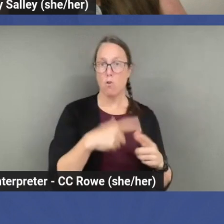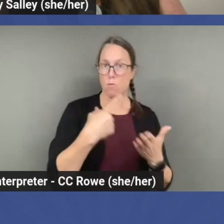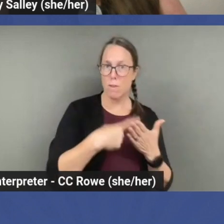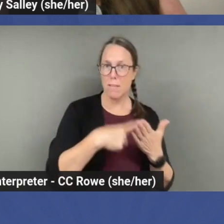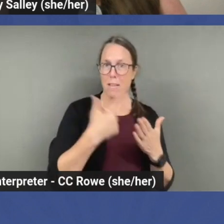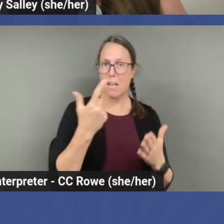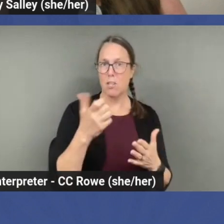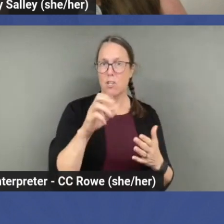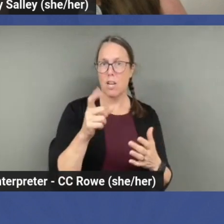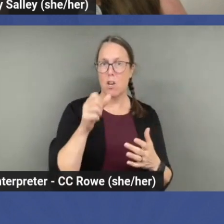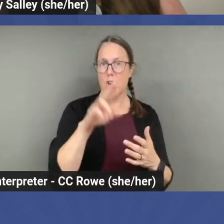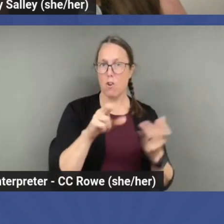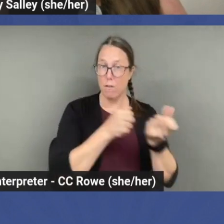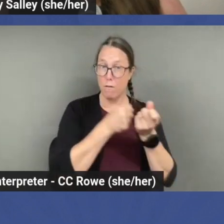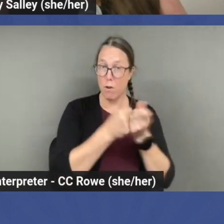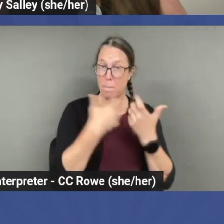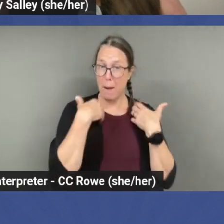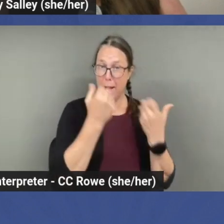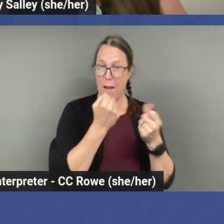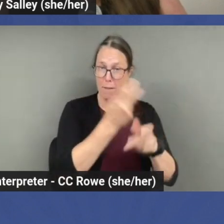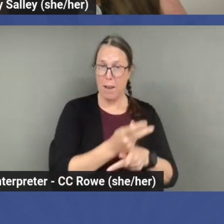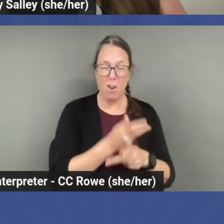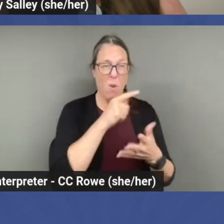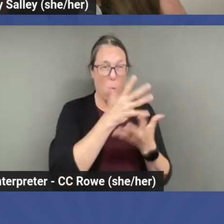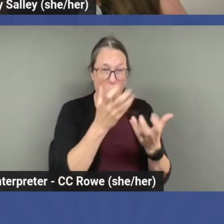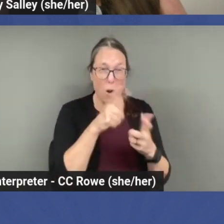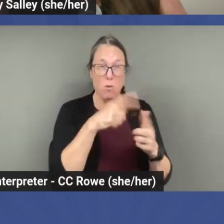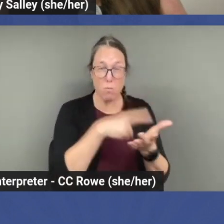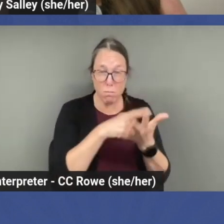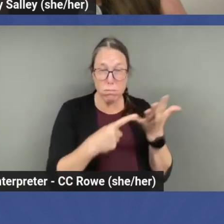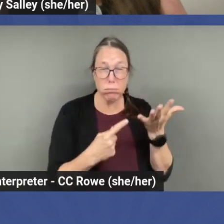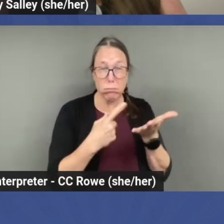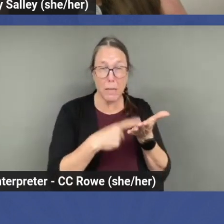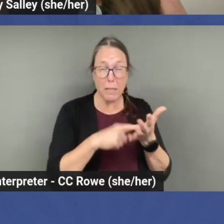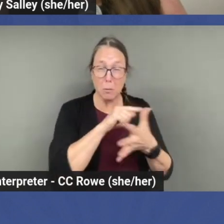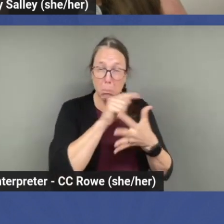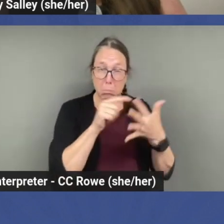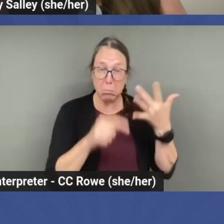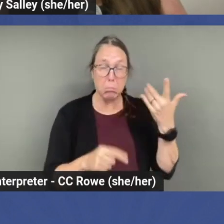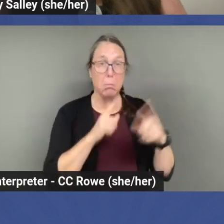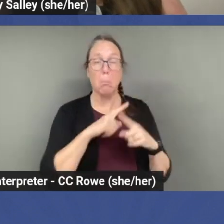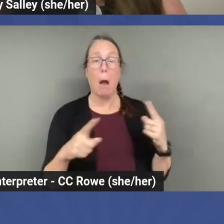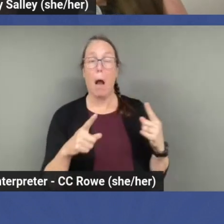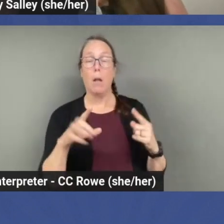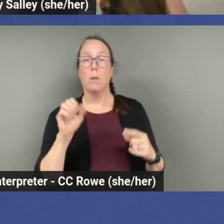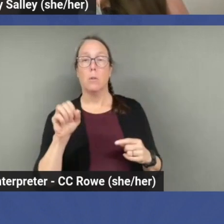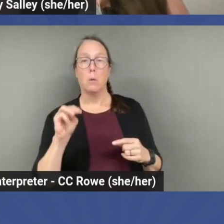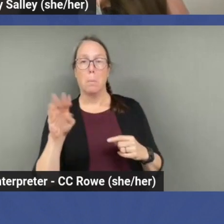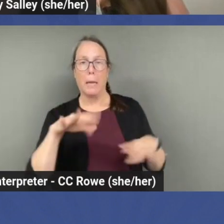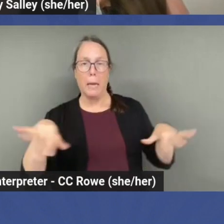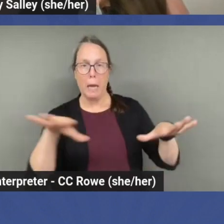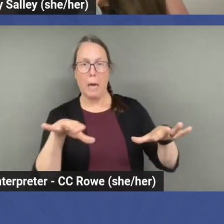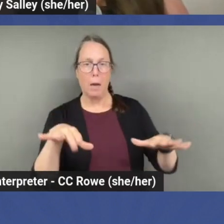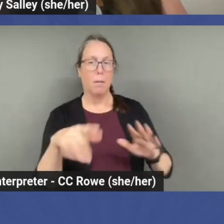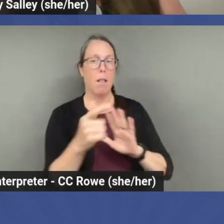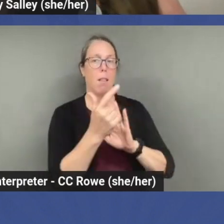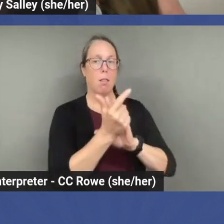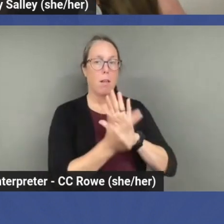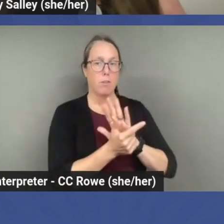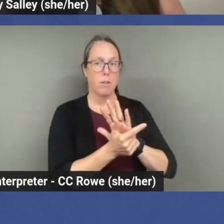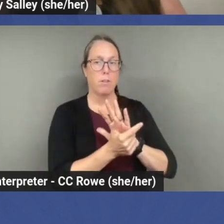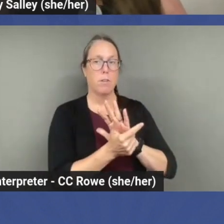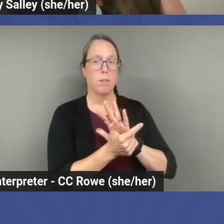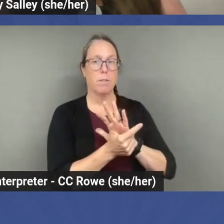their communities, but the social media landscape and the legislation are